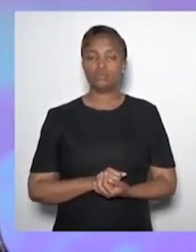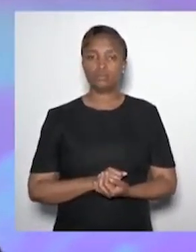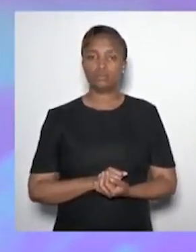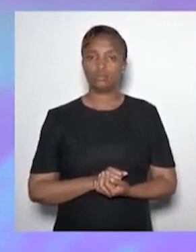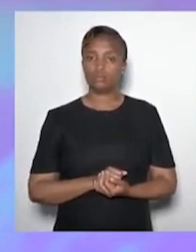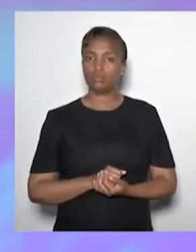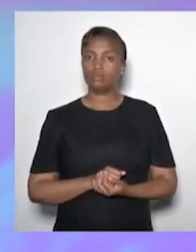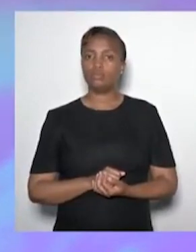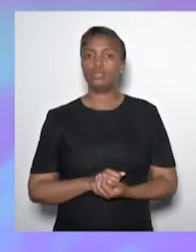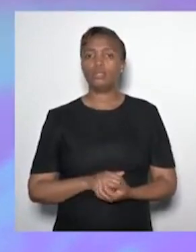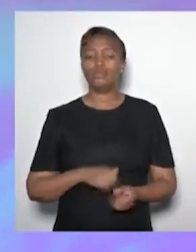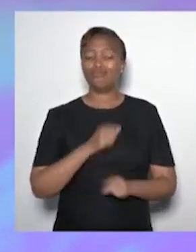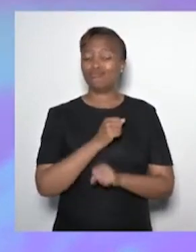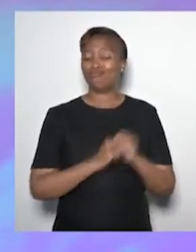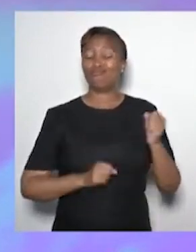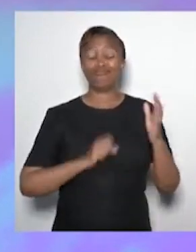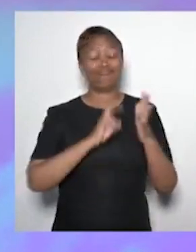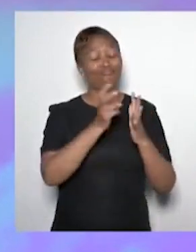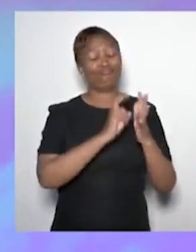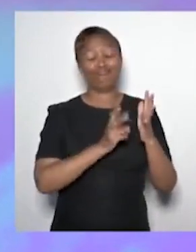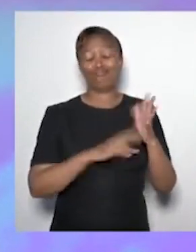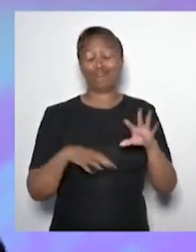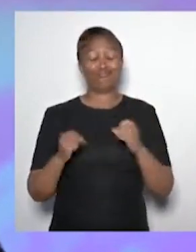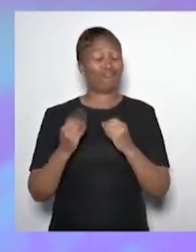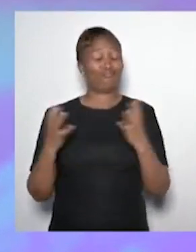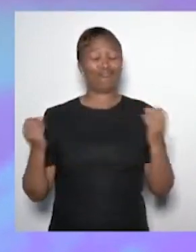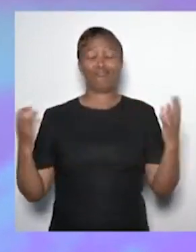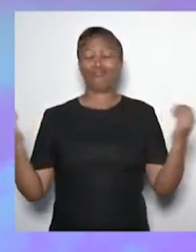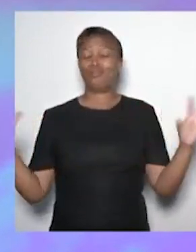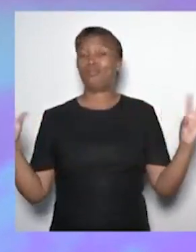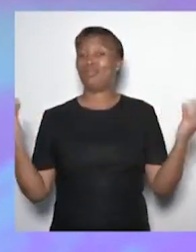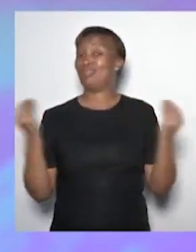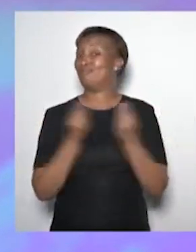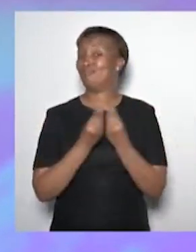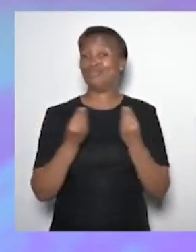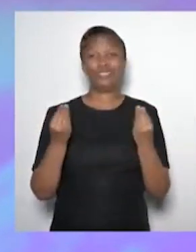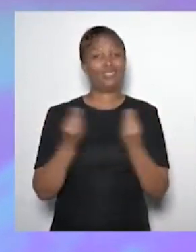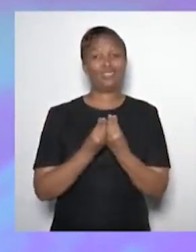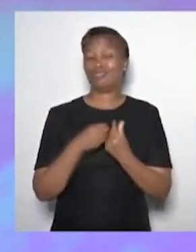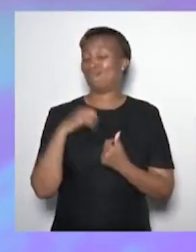He did not read volumes of Britannica's